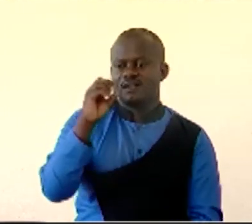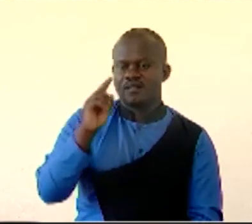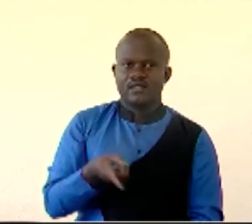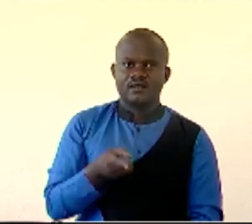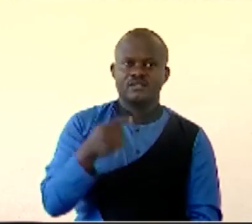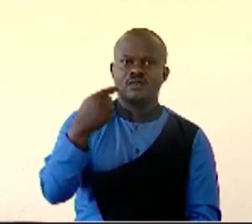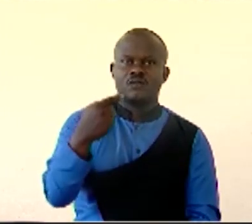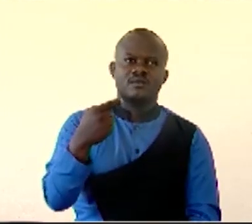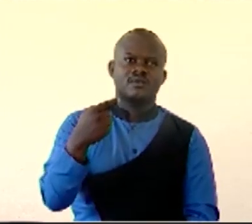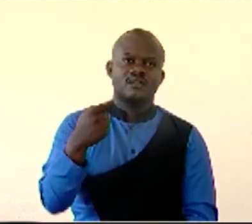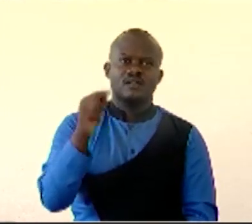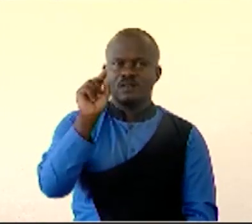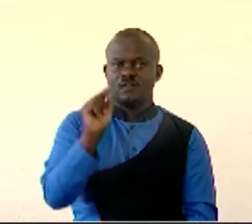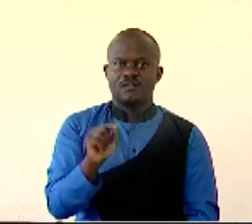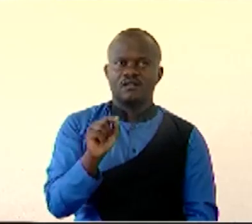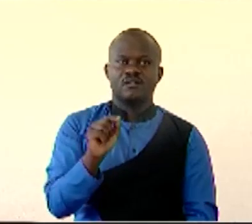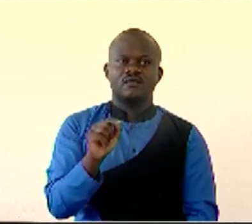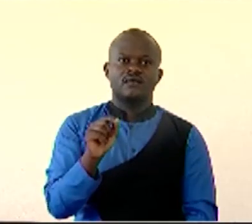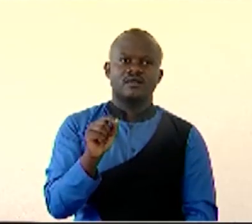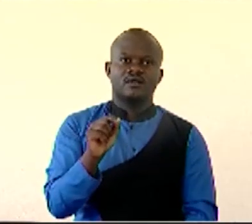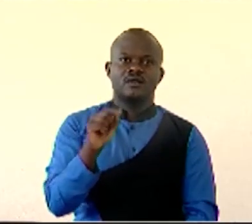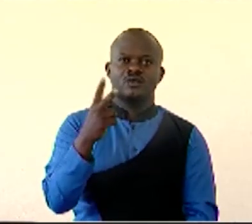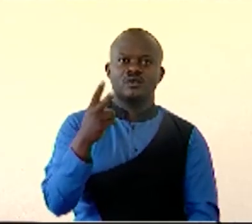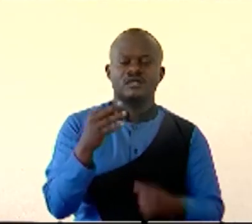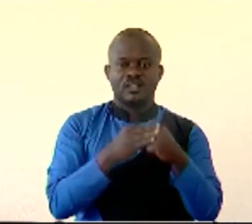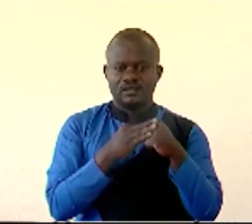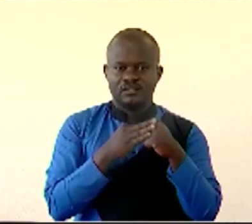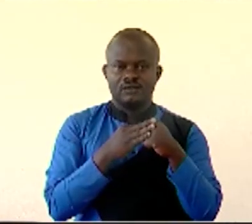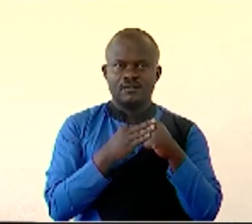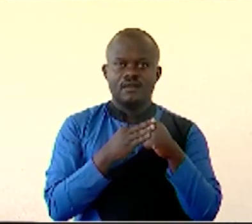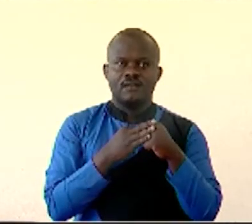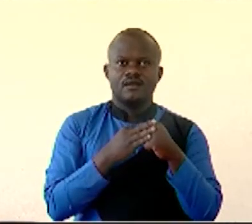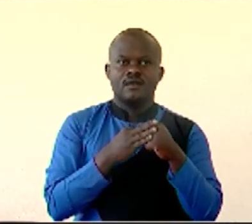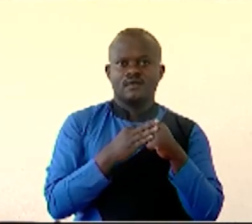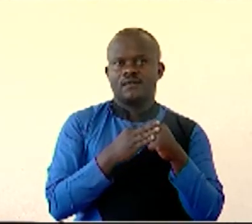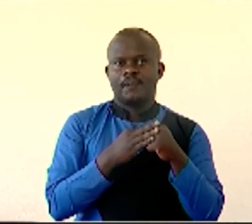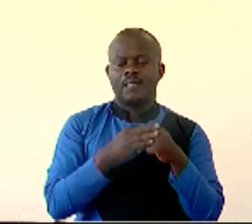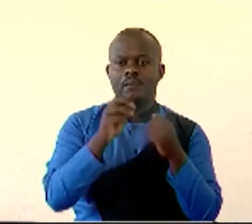50,000 grams over nitrogen has 28 grams per mole.